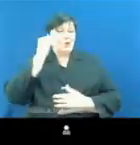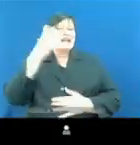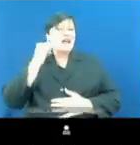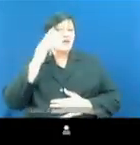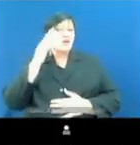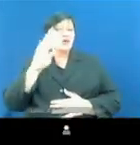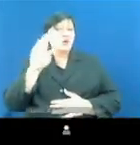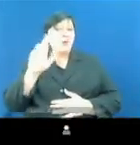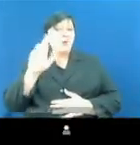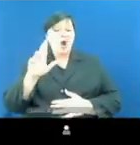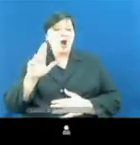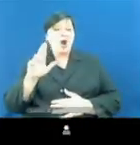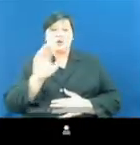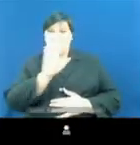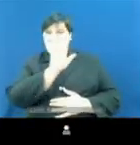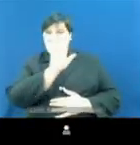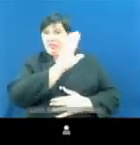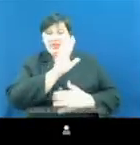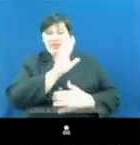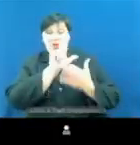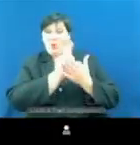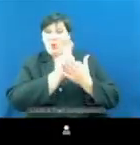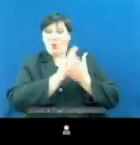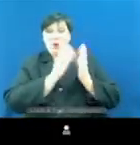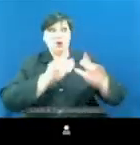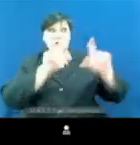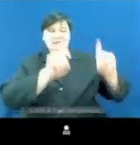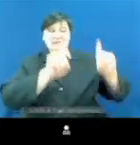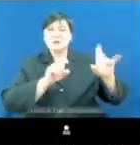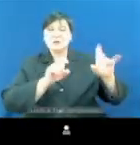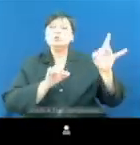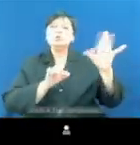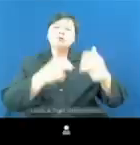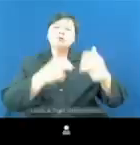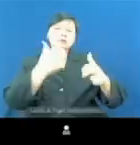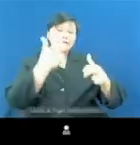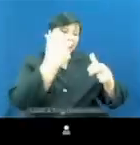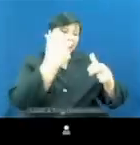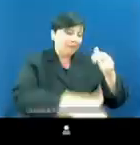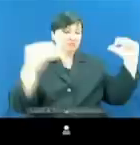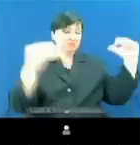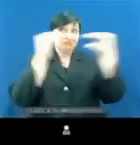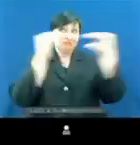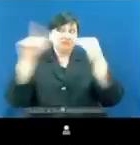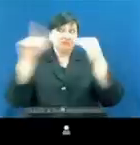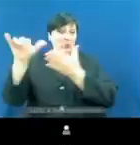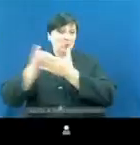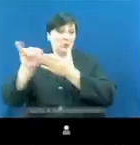world. Well, right up there with New York. So good luck with that.